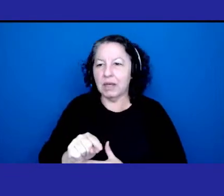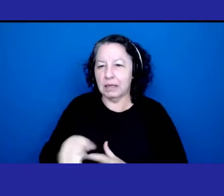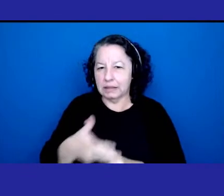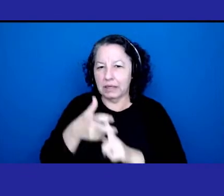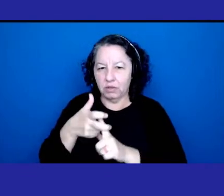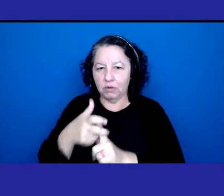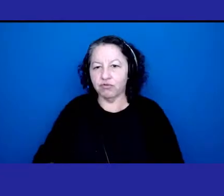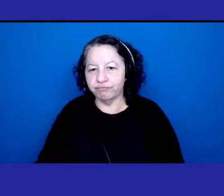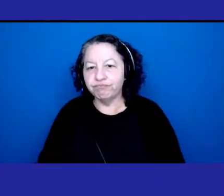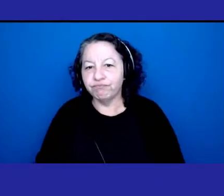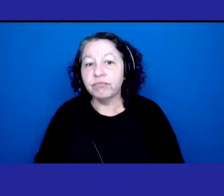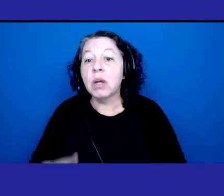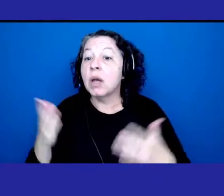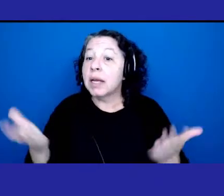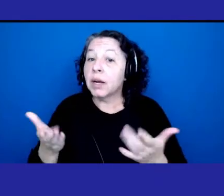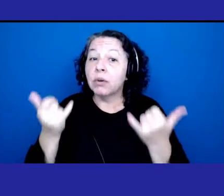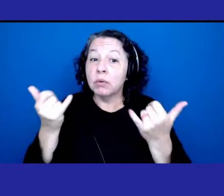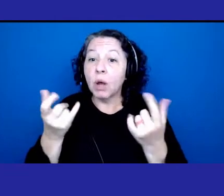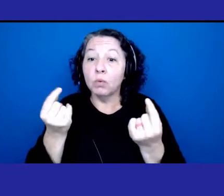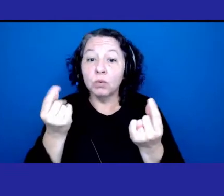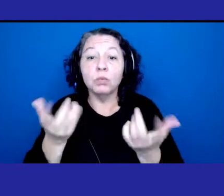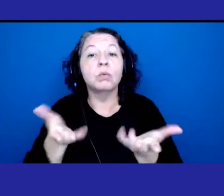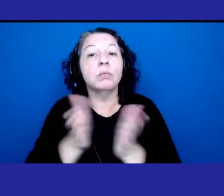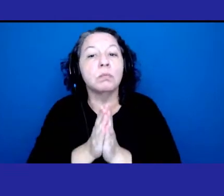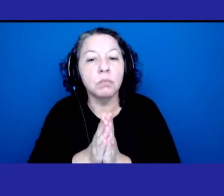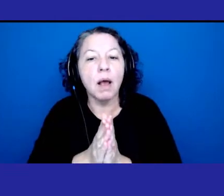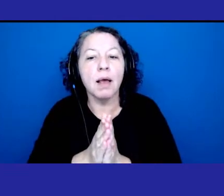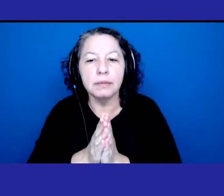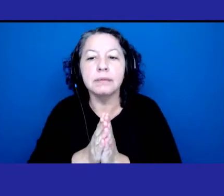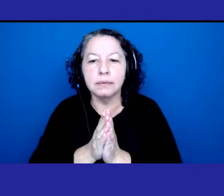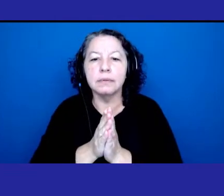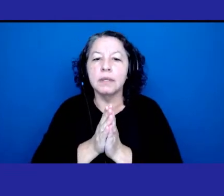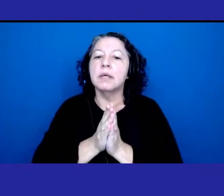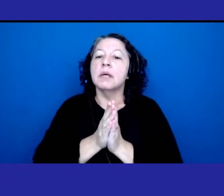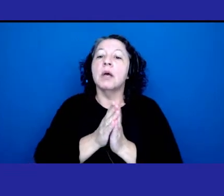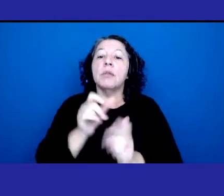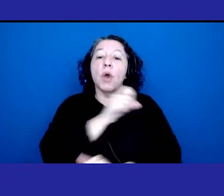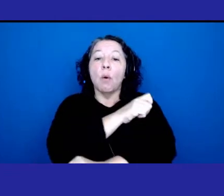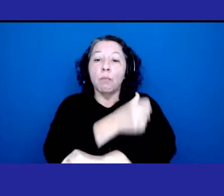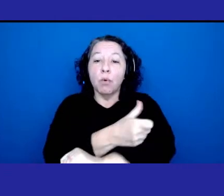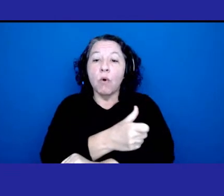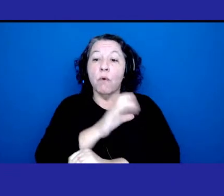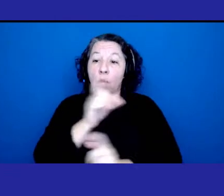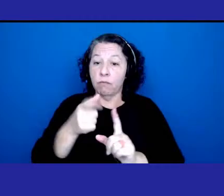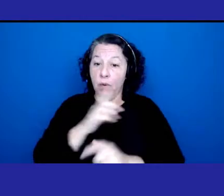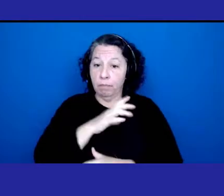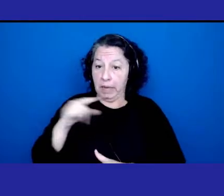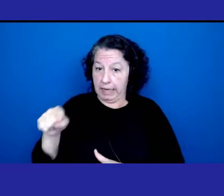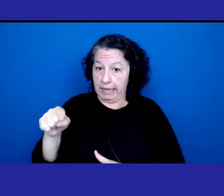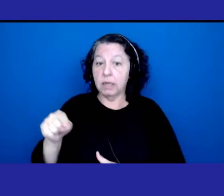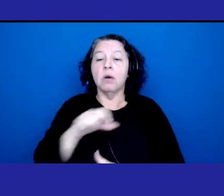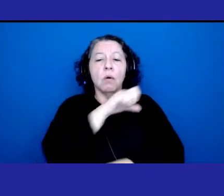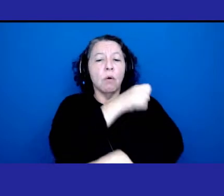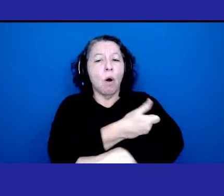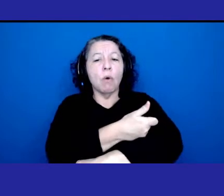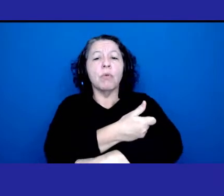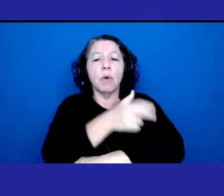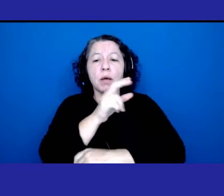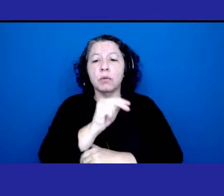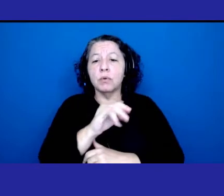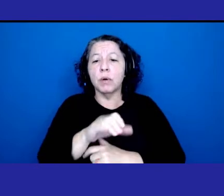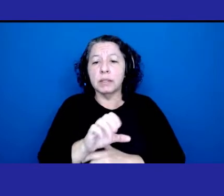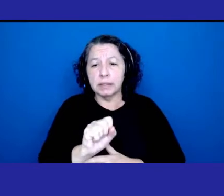So we are here today to request committee approval to authorize New York City Health and Hospitals Corporation, the